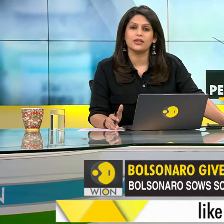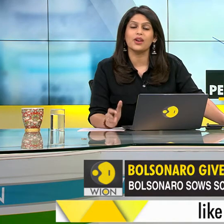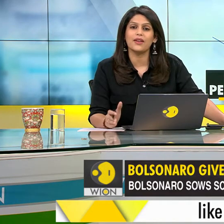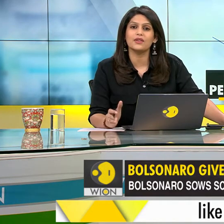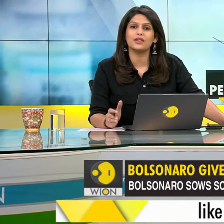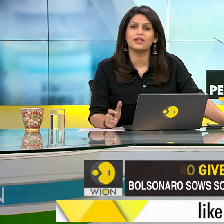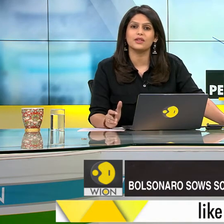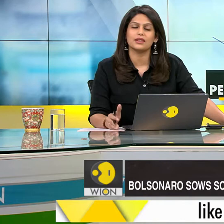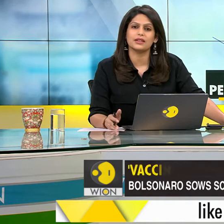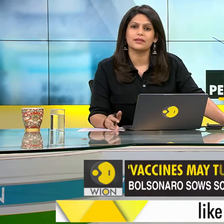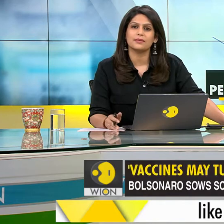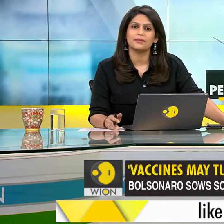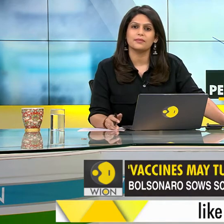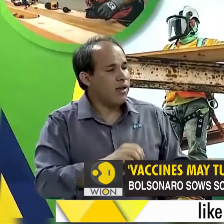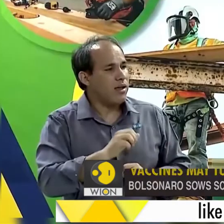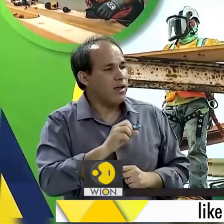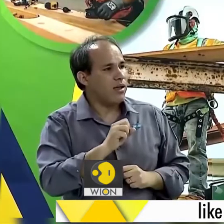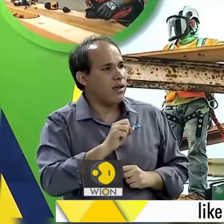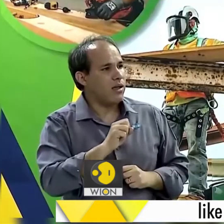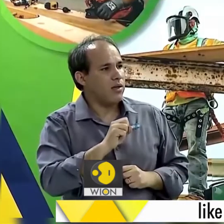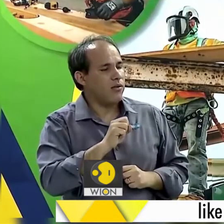fault. You have to listen to this.